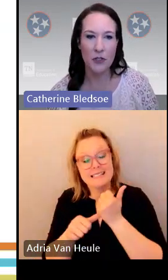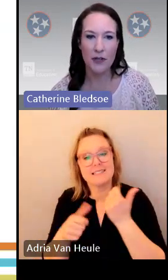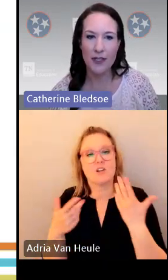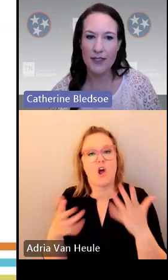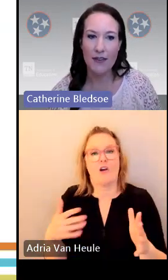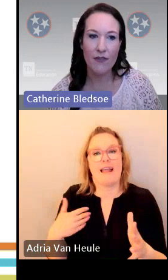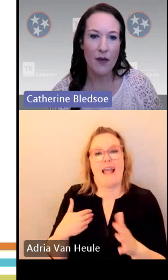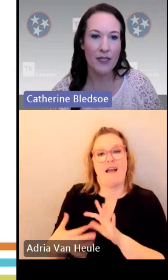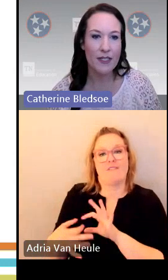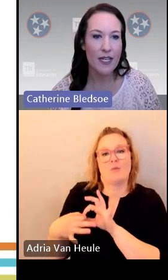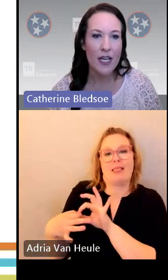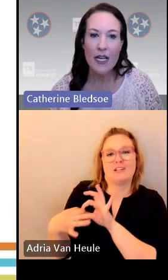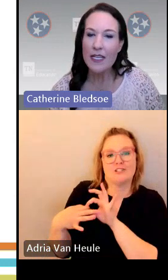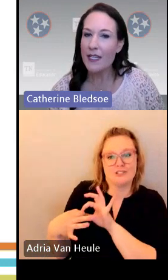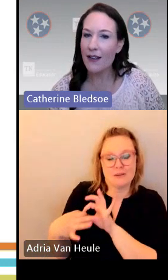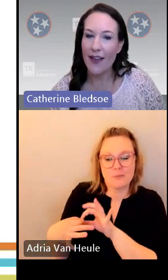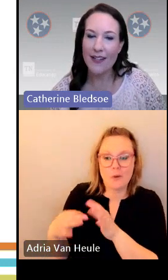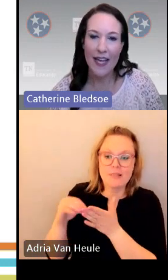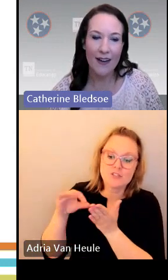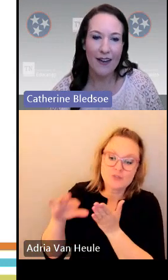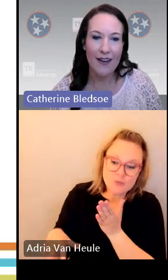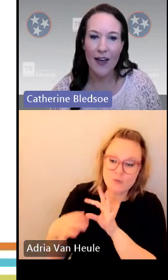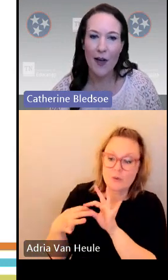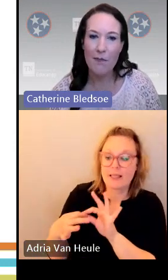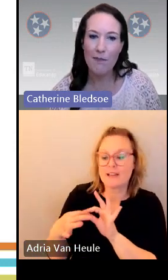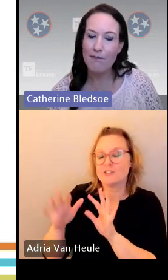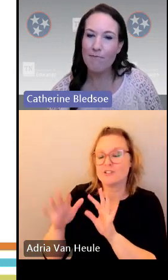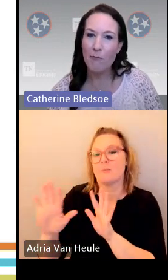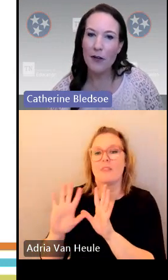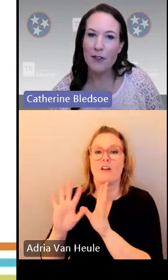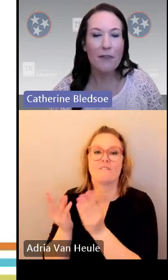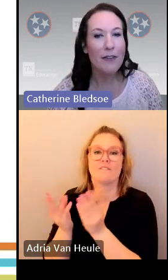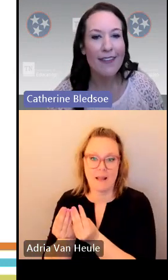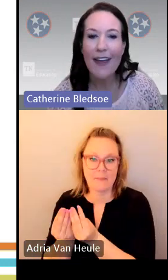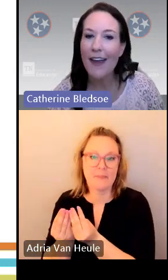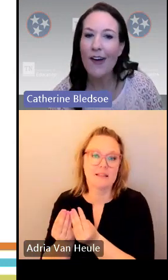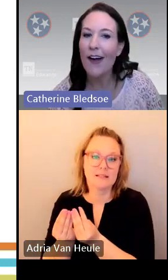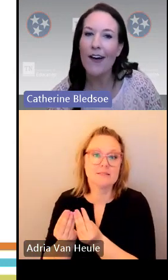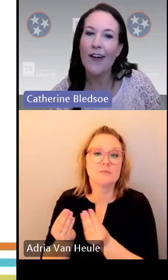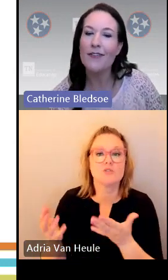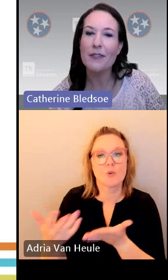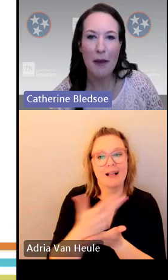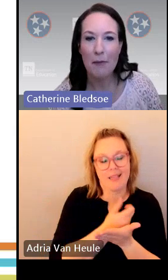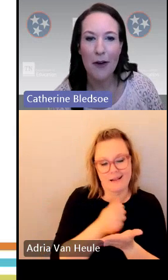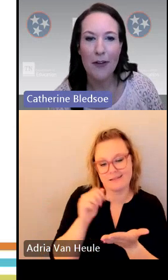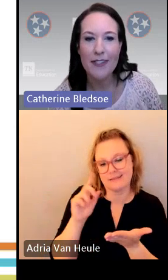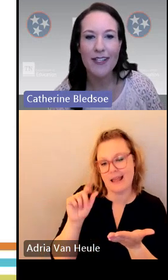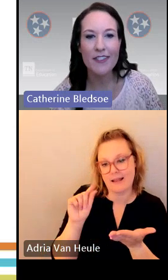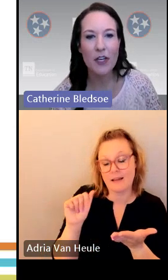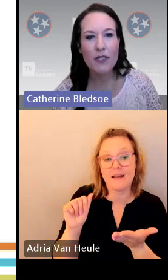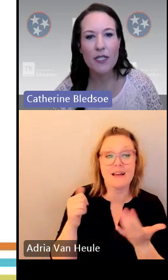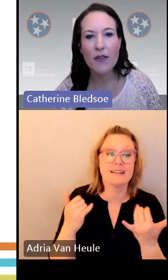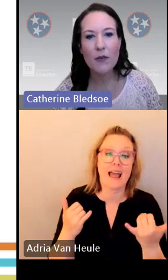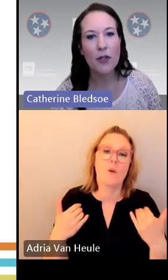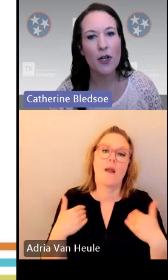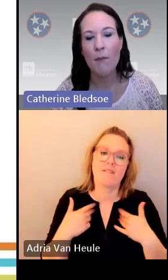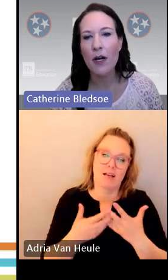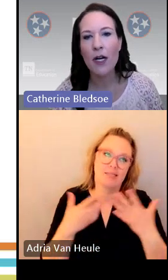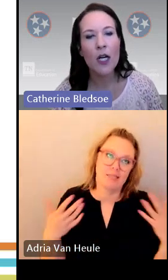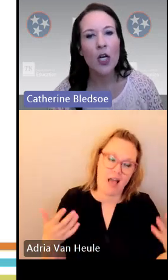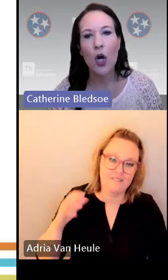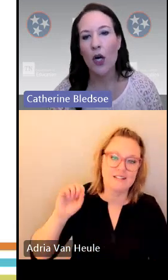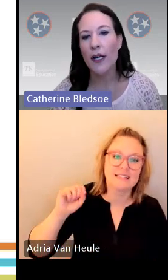relationships with students and families to collect data. We are definitely in the era of spam calls. And so seeing a